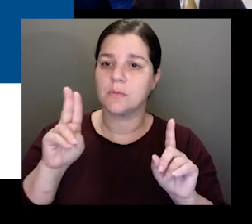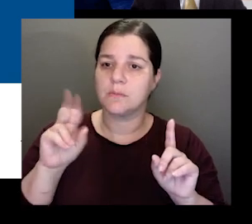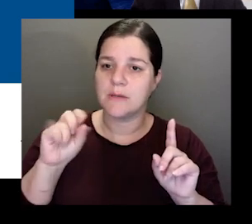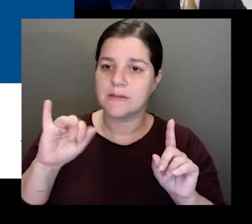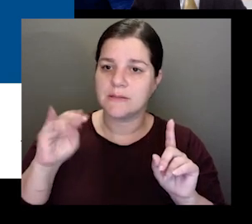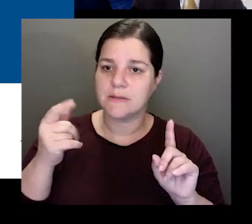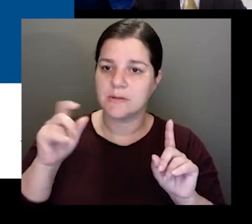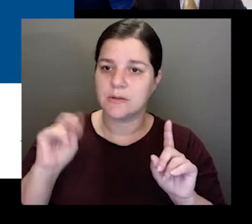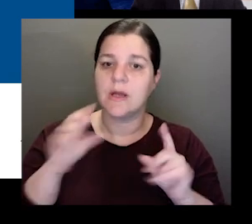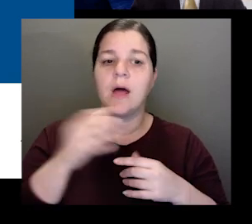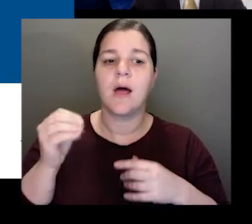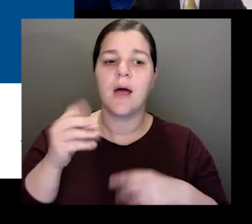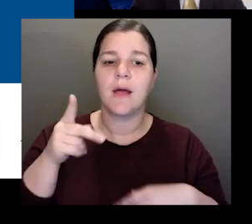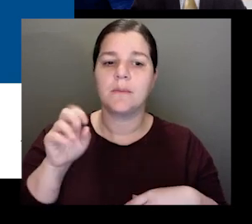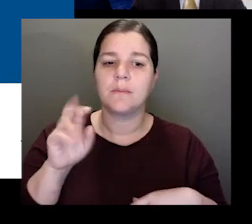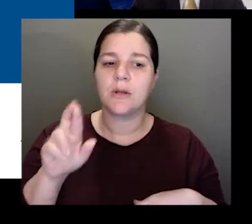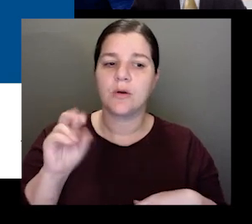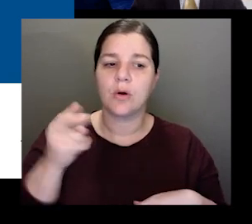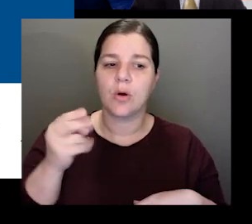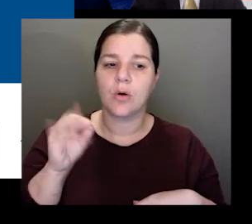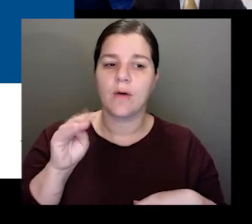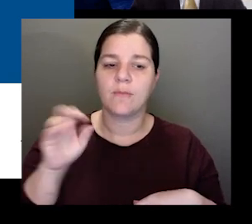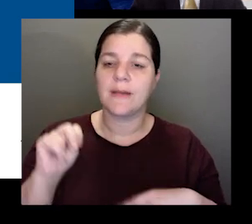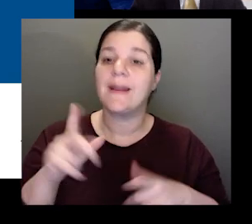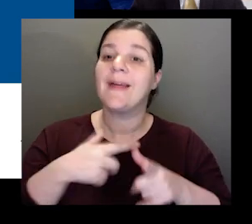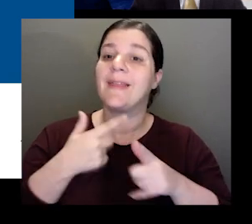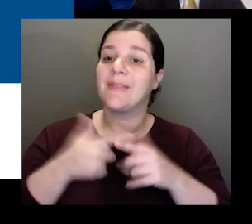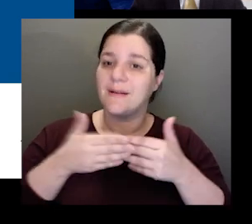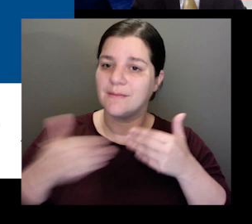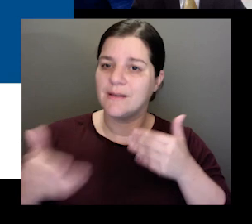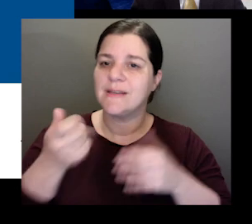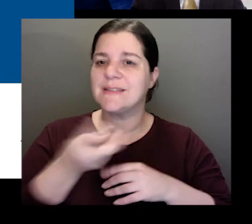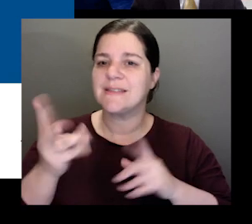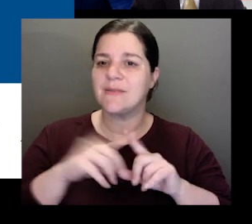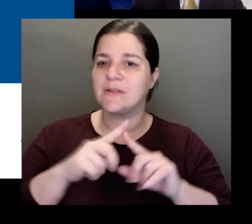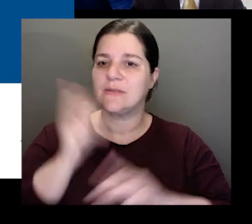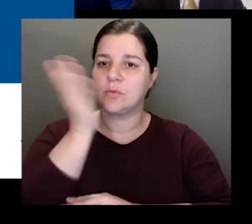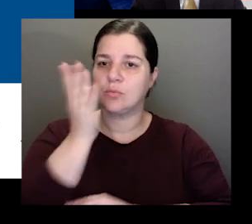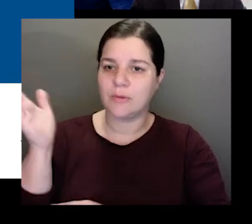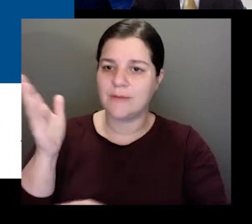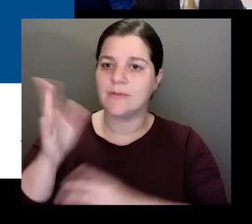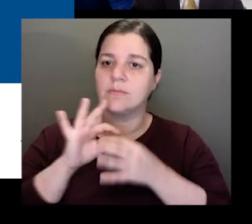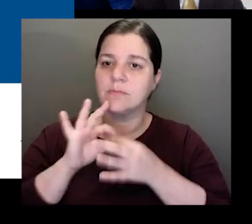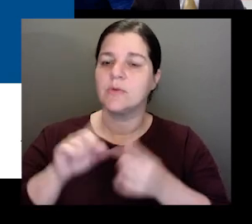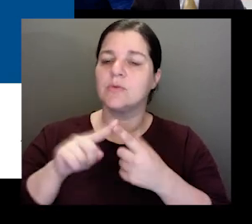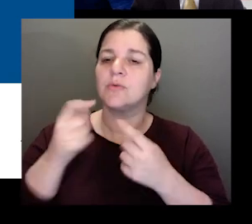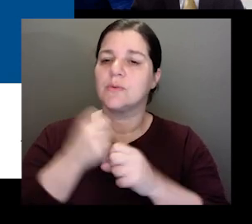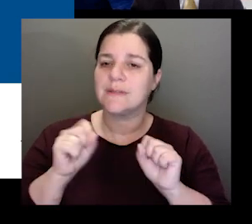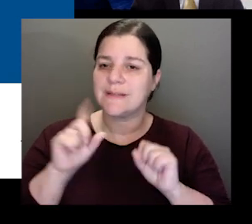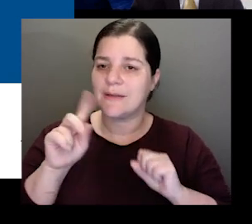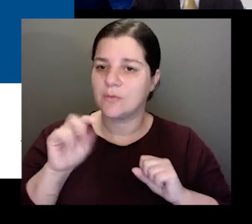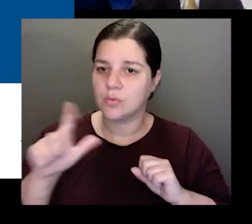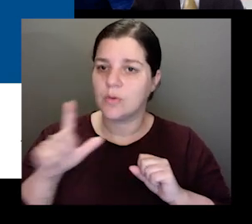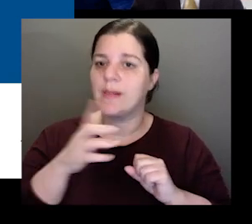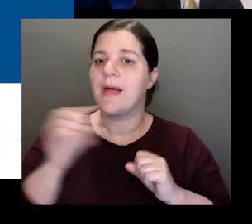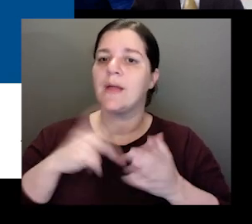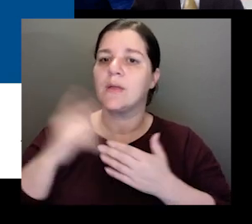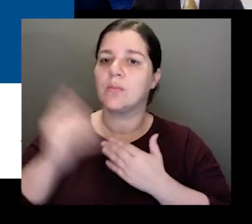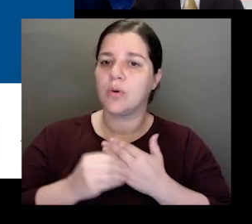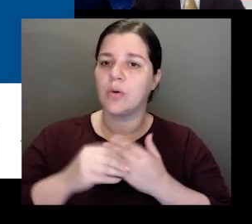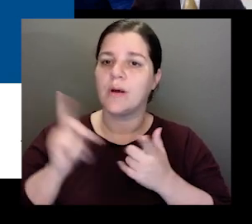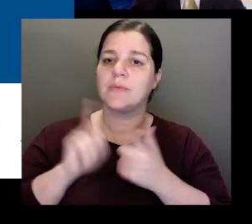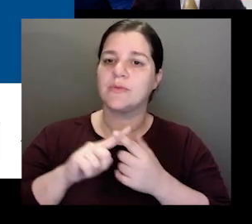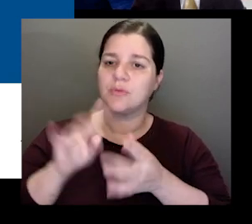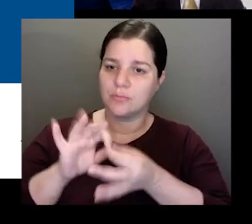and Mr. Peter Hoffman, followed by several briefs covering the origins of the SAFE tool and programs that support this expanded release and